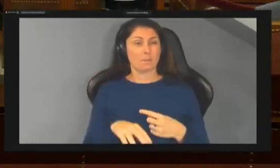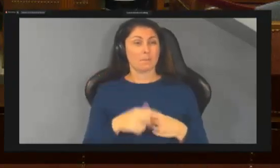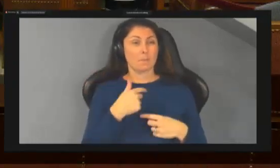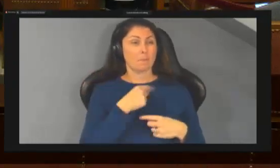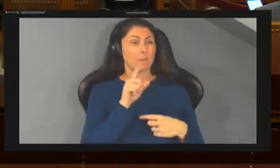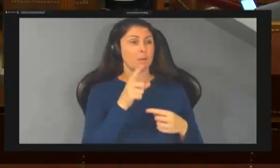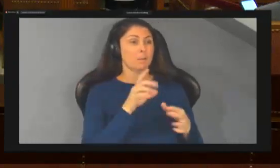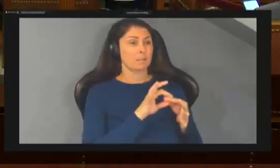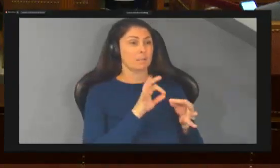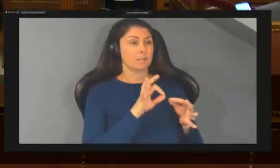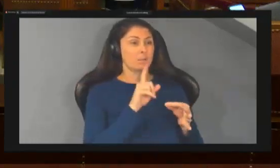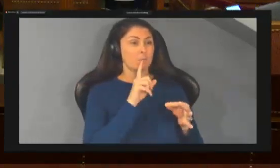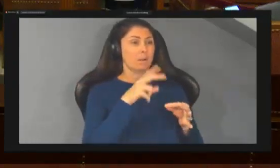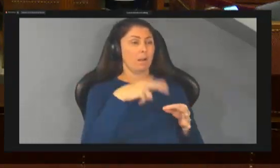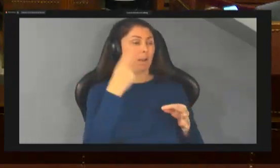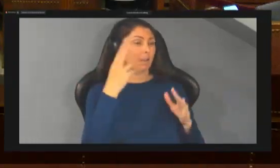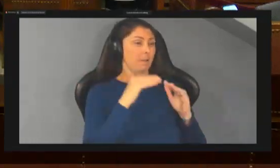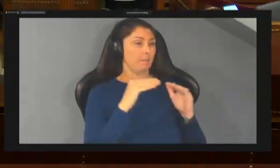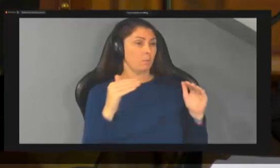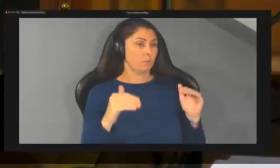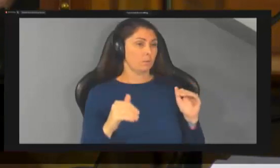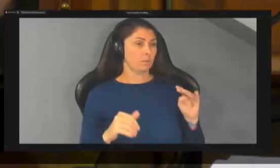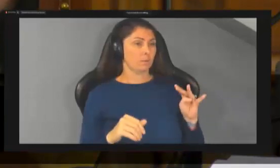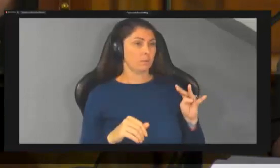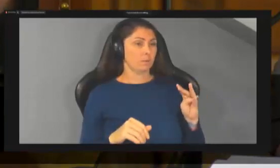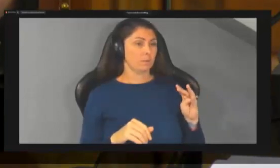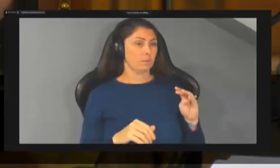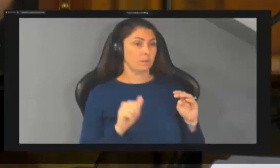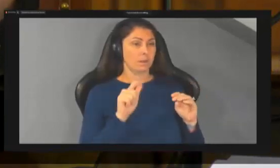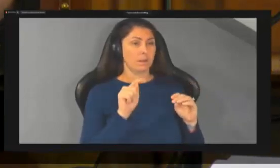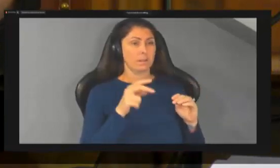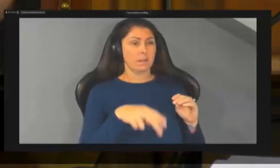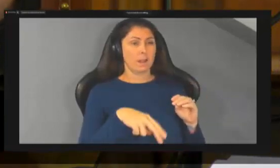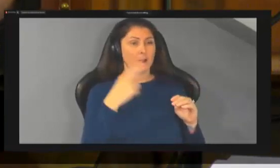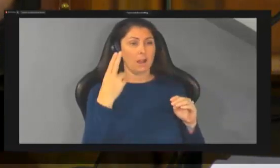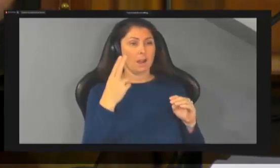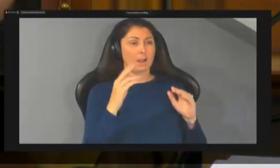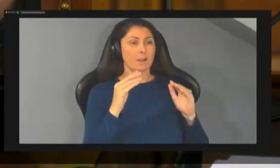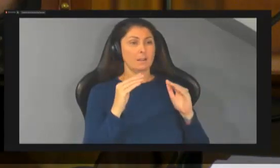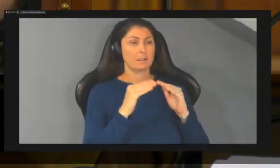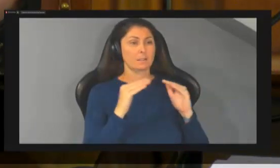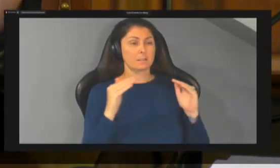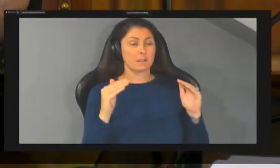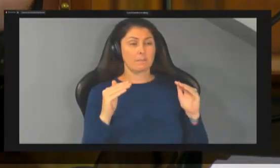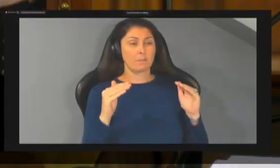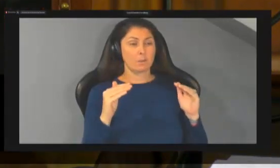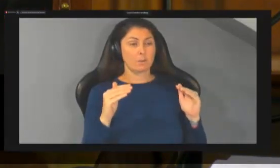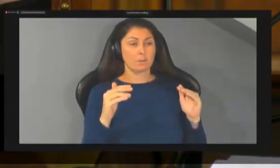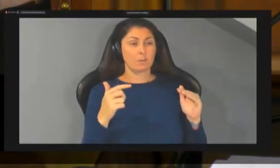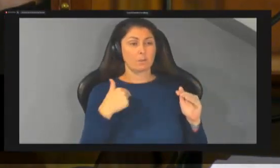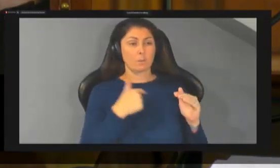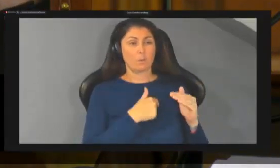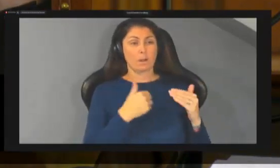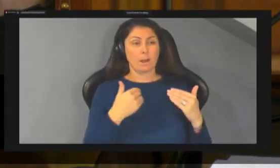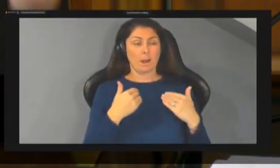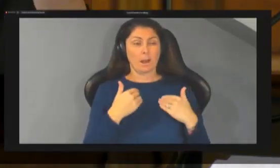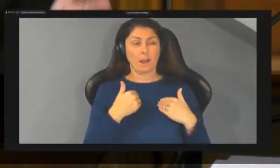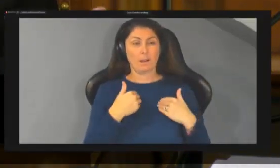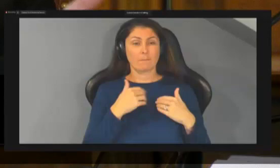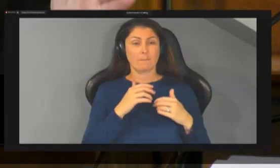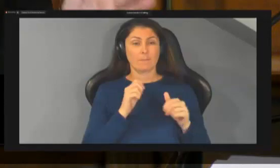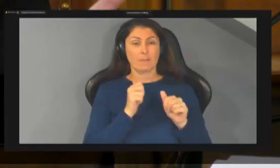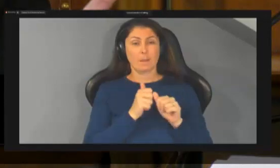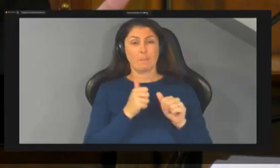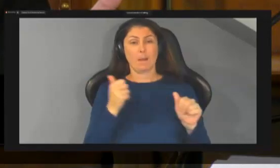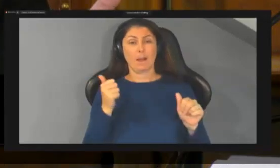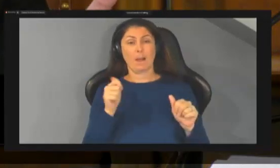very high level. And at the highest level, we have both a backlog, which we talk about